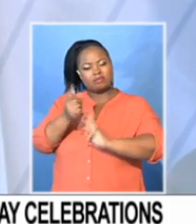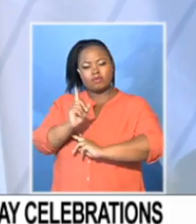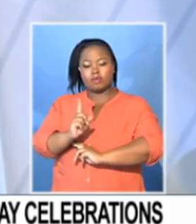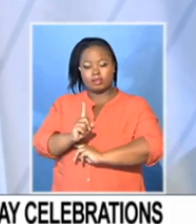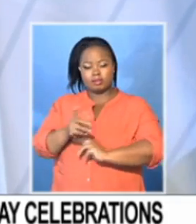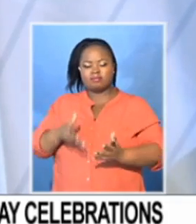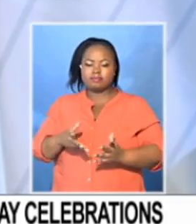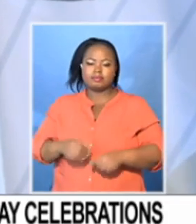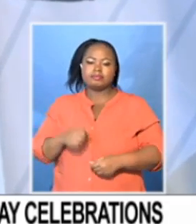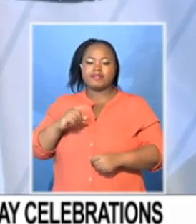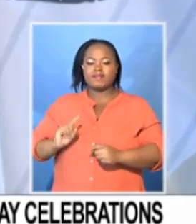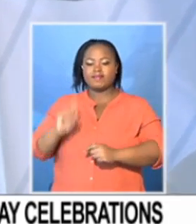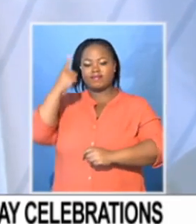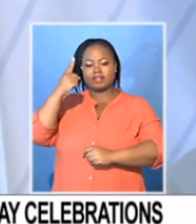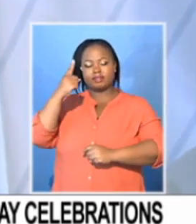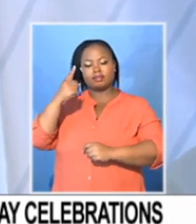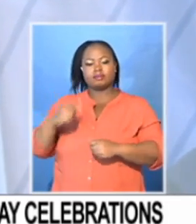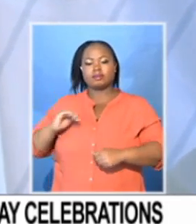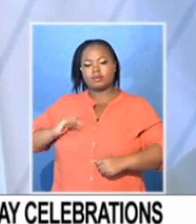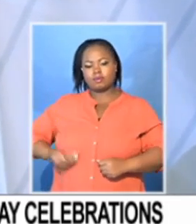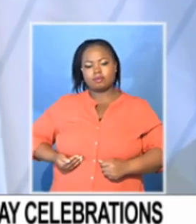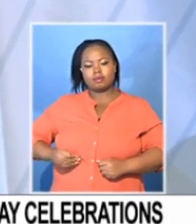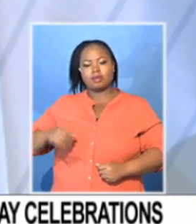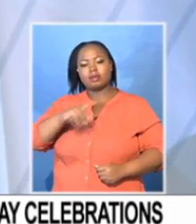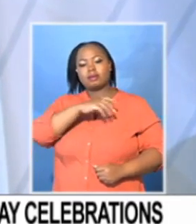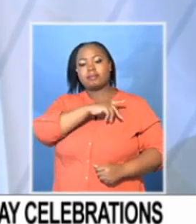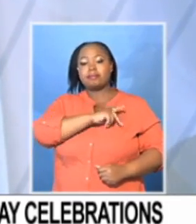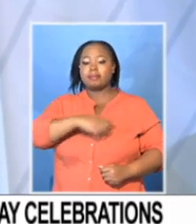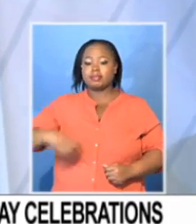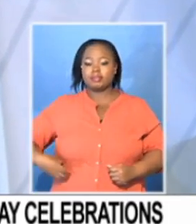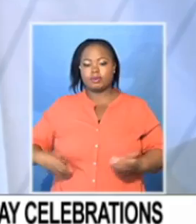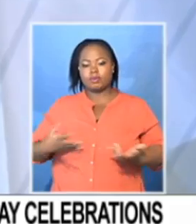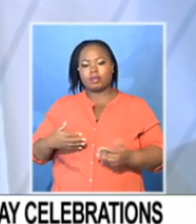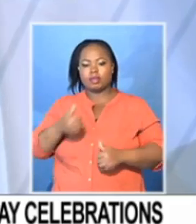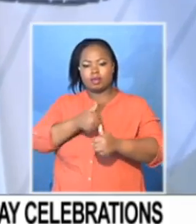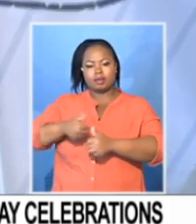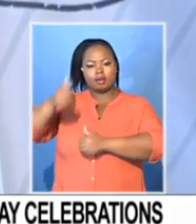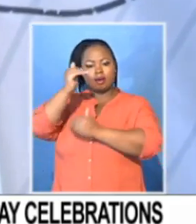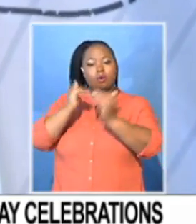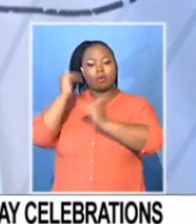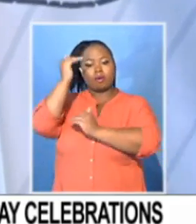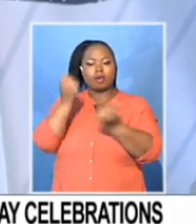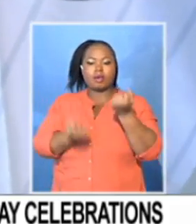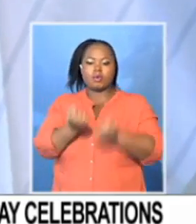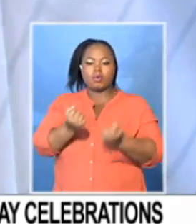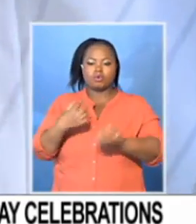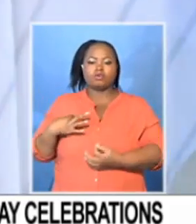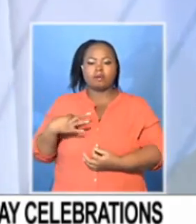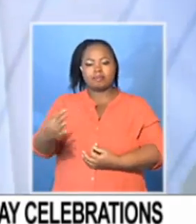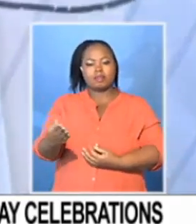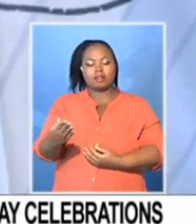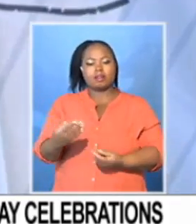the first female president of the Supreme Court of Appeal,